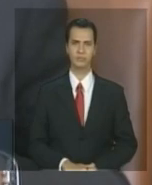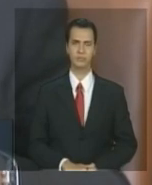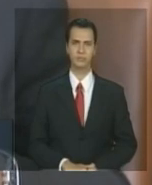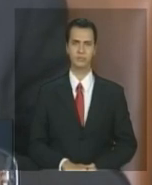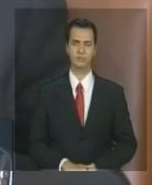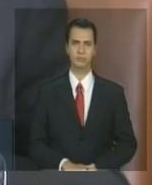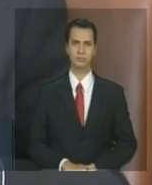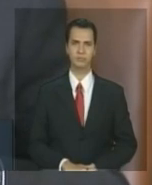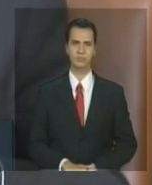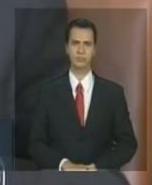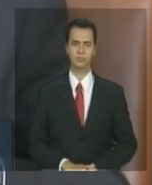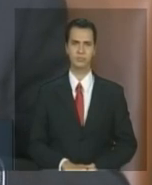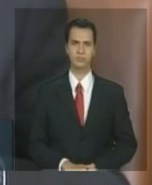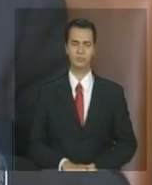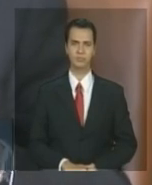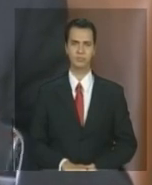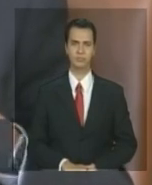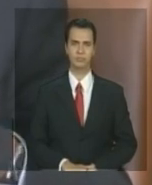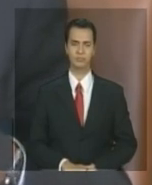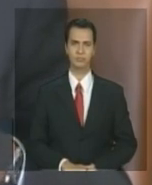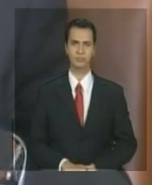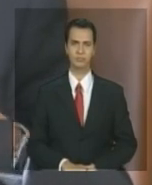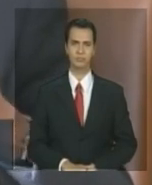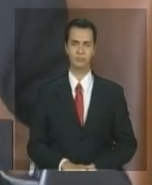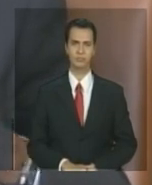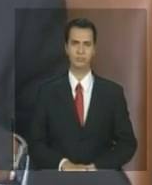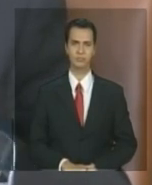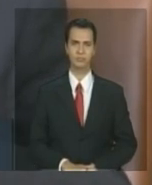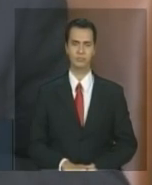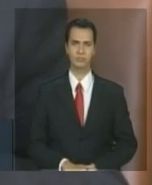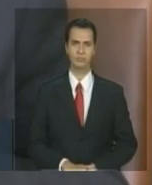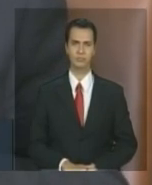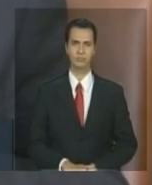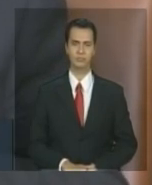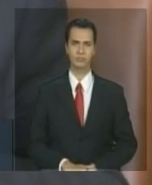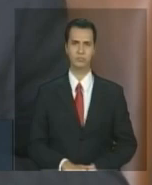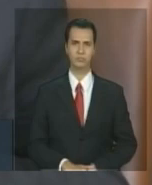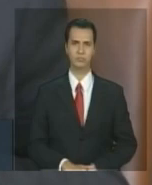of people-to-people contacts, including